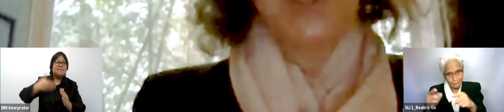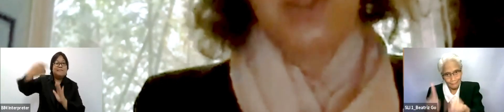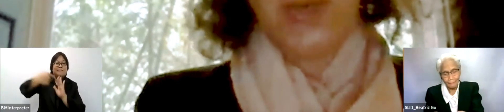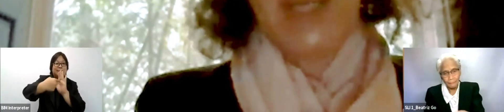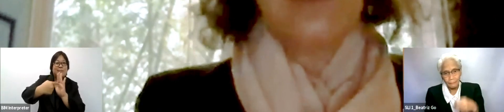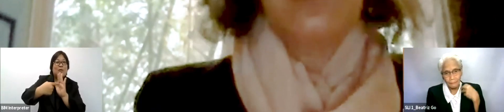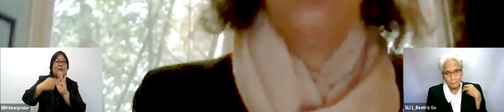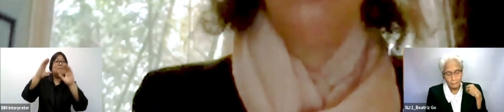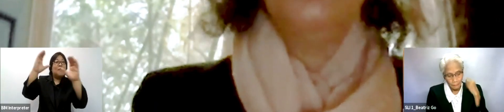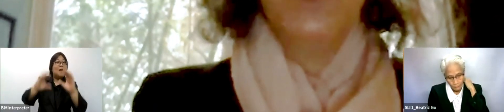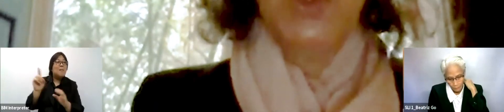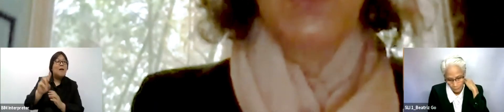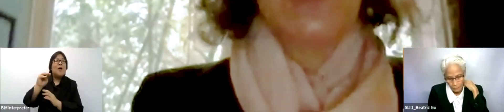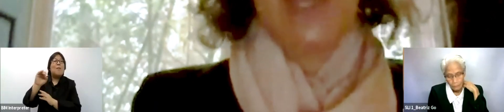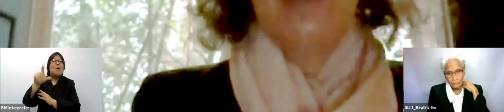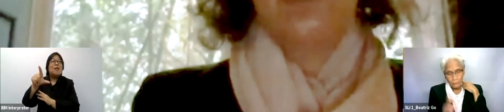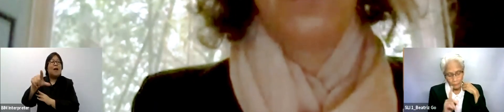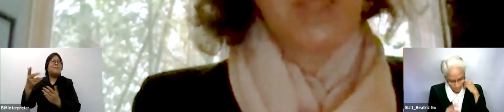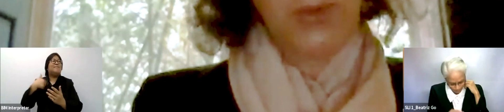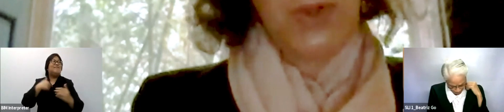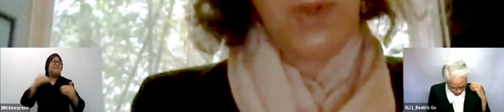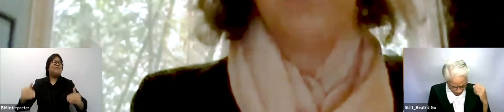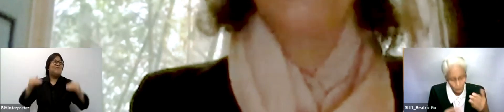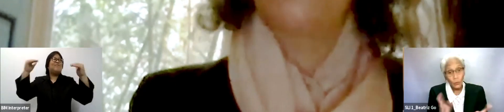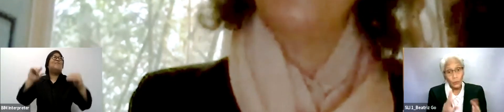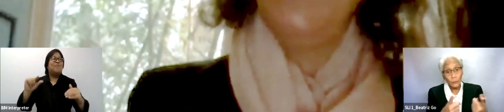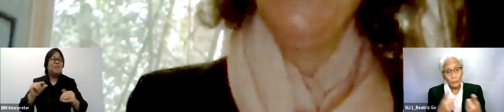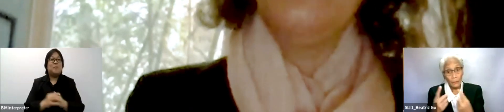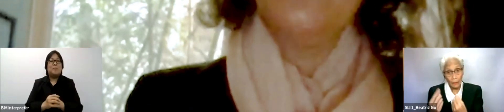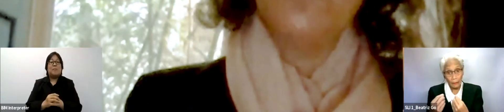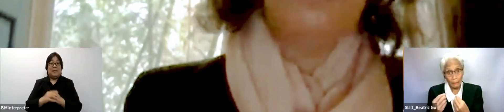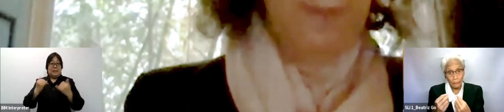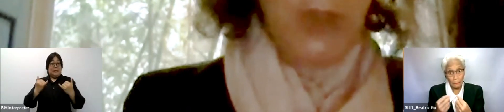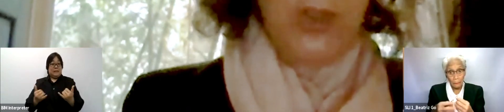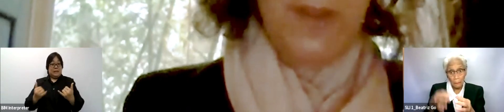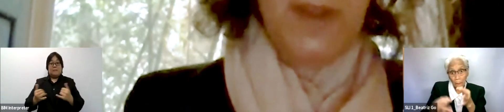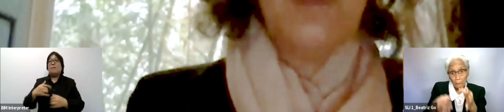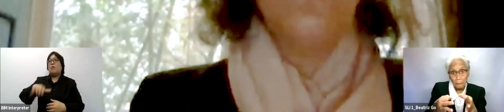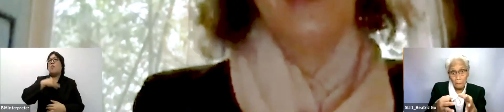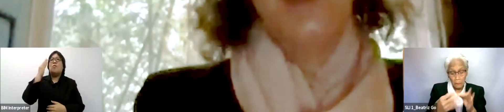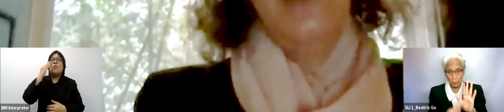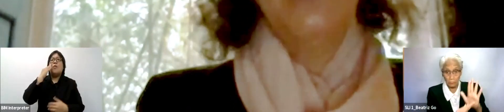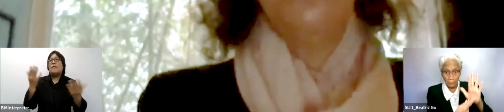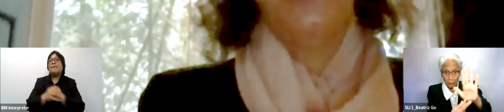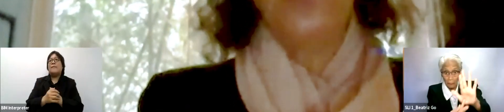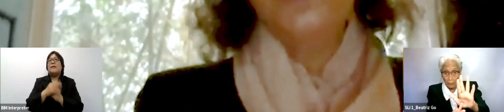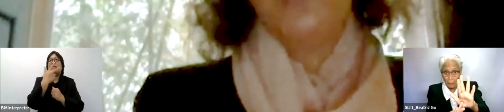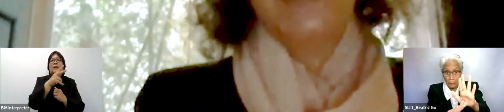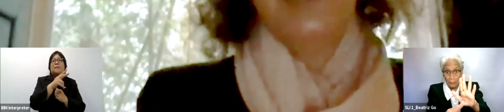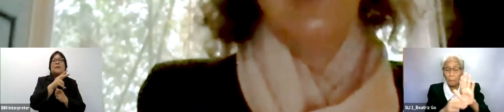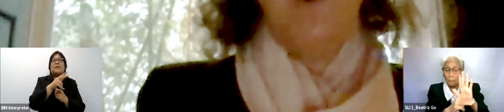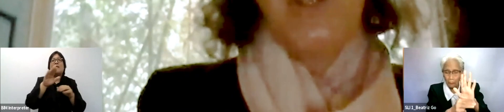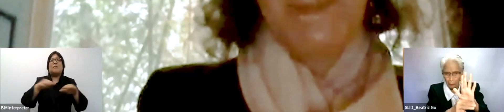of magistrates, of lawyers and prosecutors, and probation officers. And we